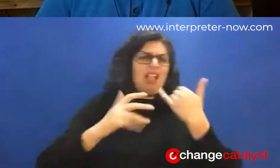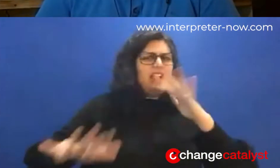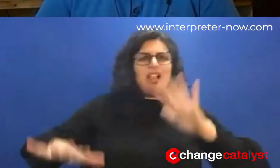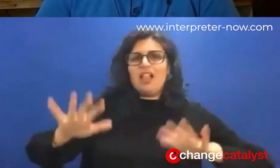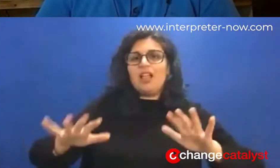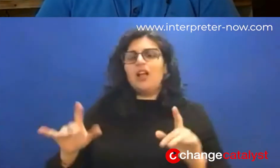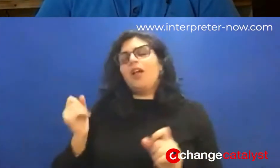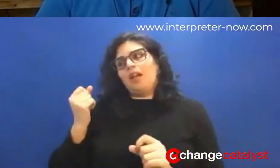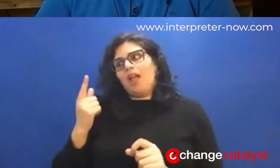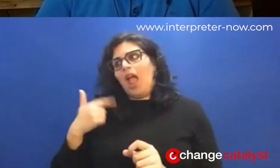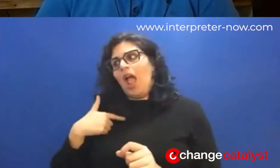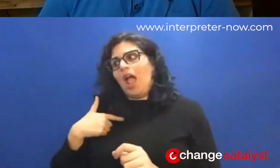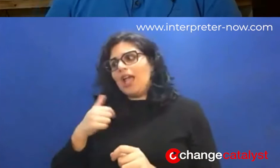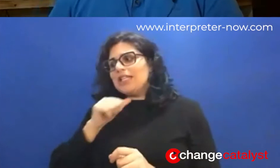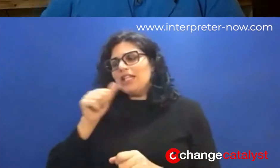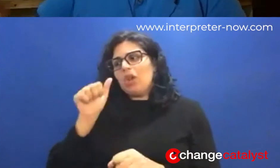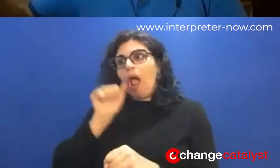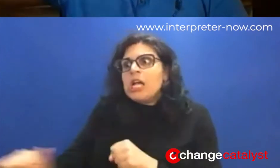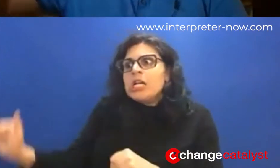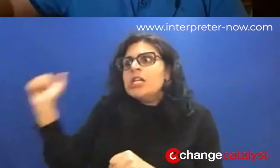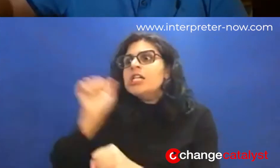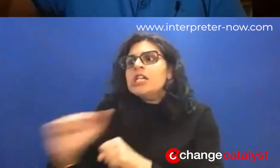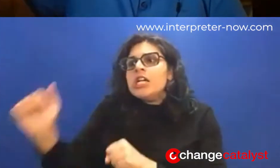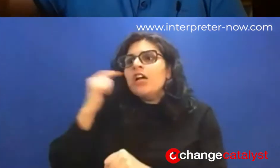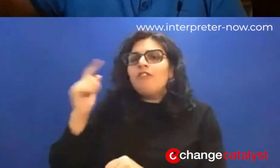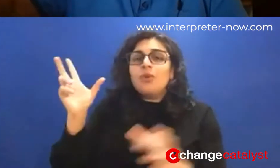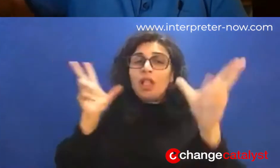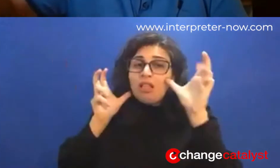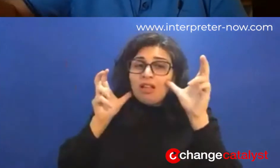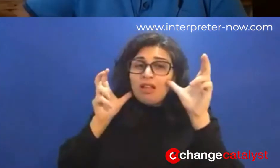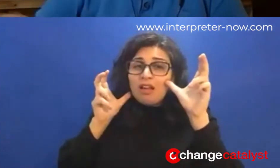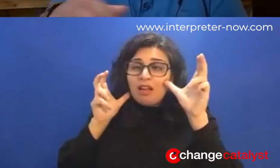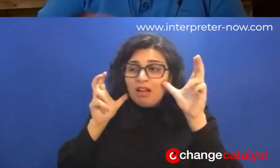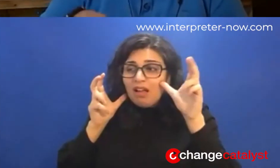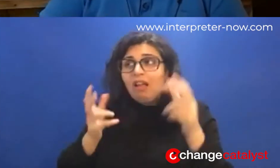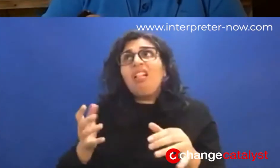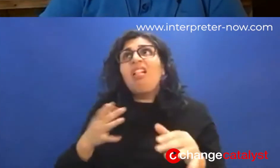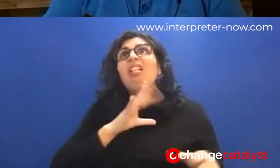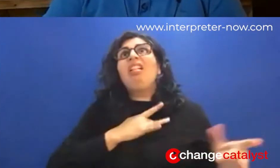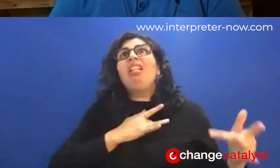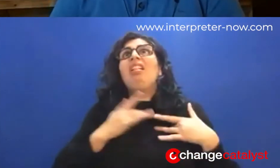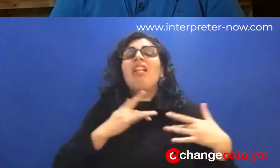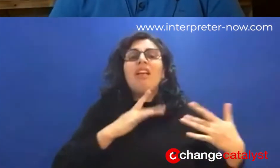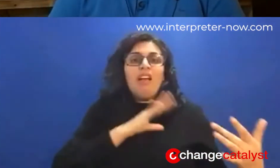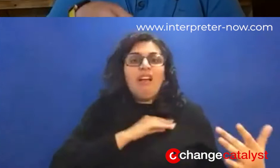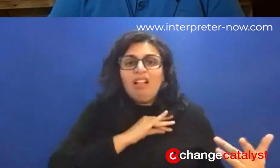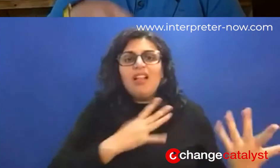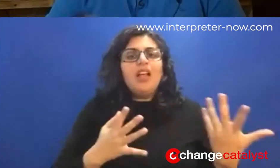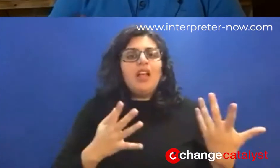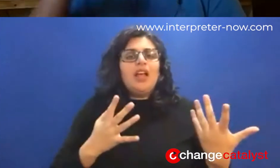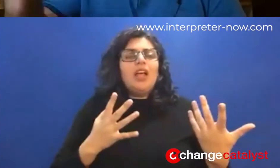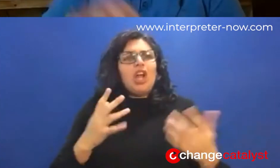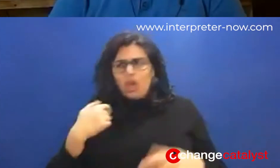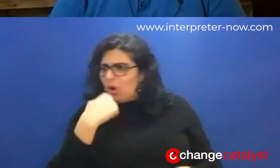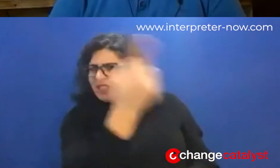as hard as I have so that you have to listen to this. Go tell them how you feel, because I created the safe space for you to be